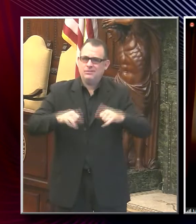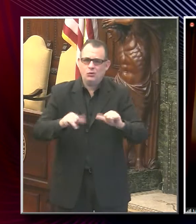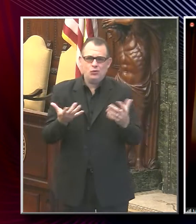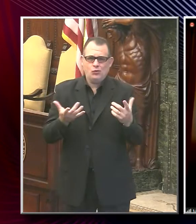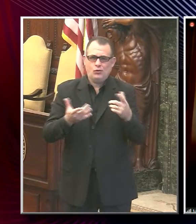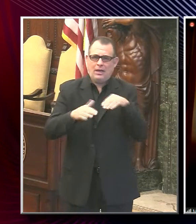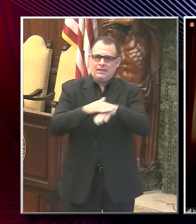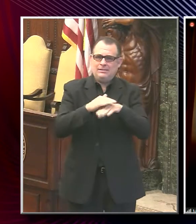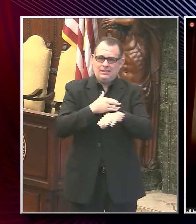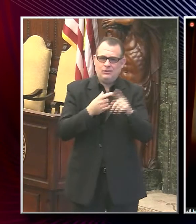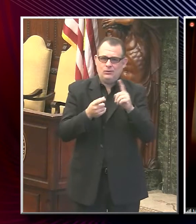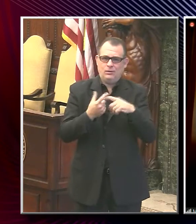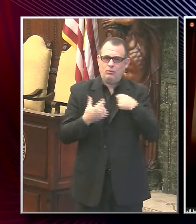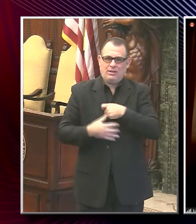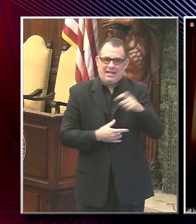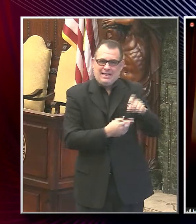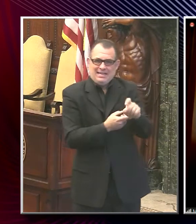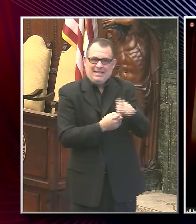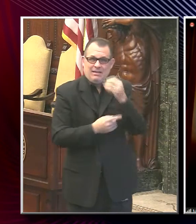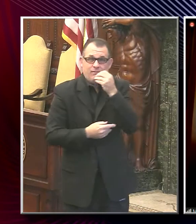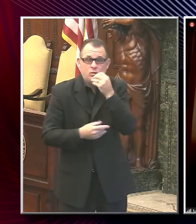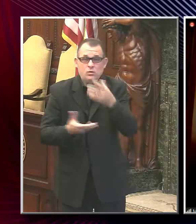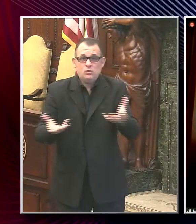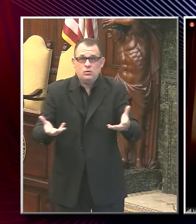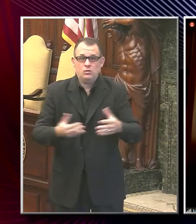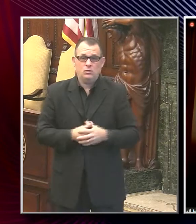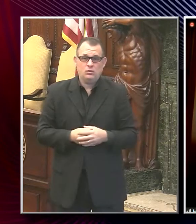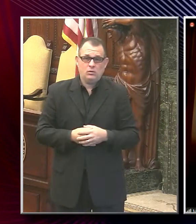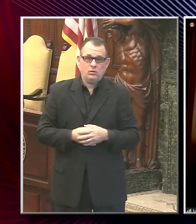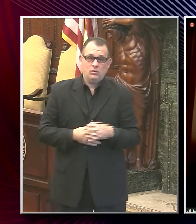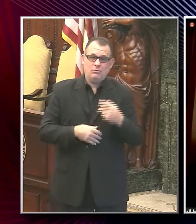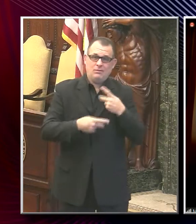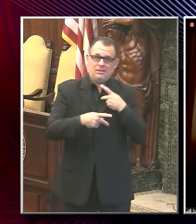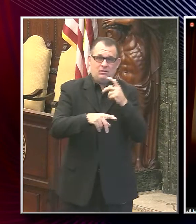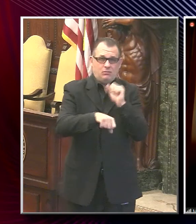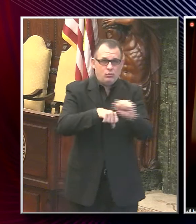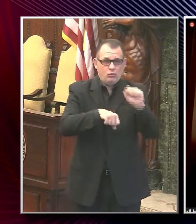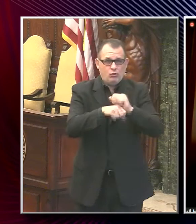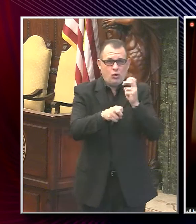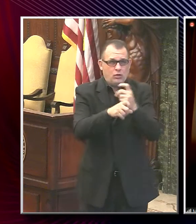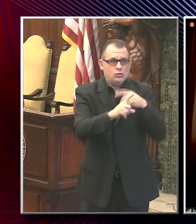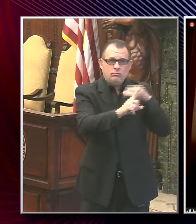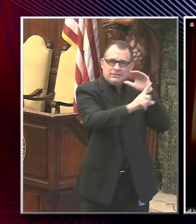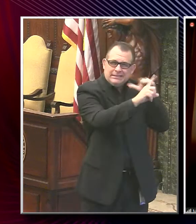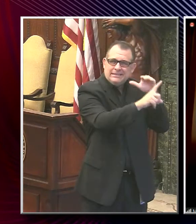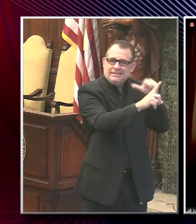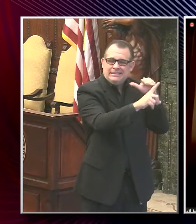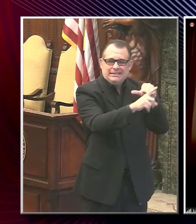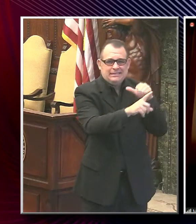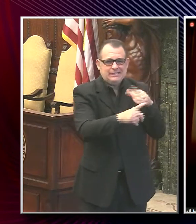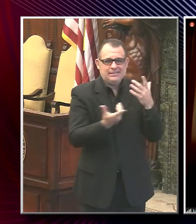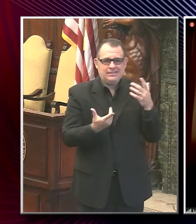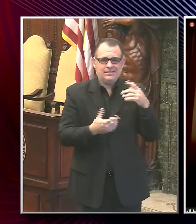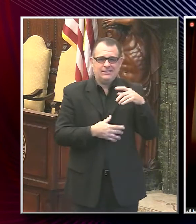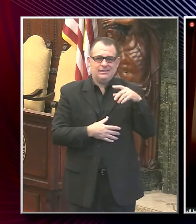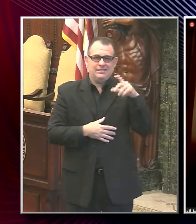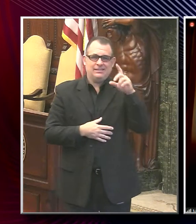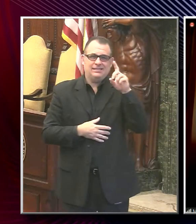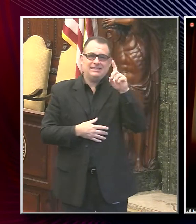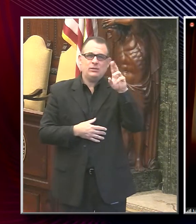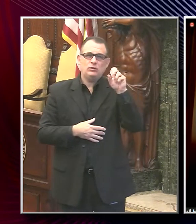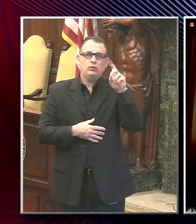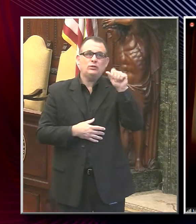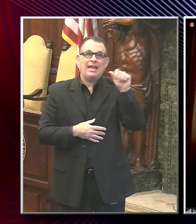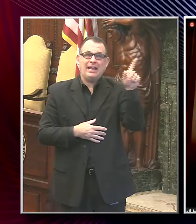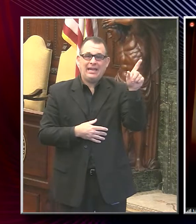food. We will continue our efforts and echo the School District of Philadelphia's plea for the USDA to extend the waiver before school starts next